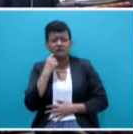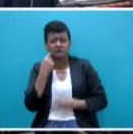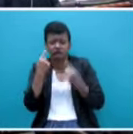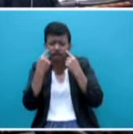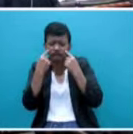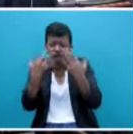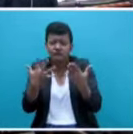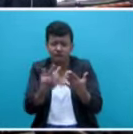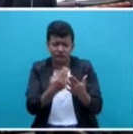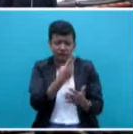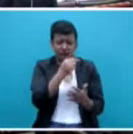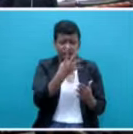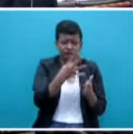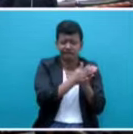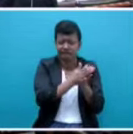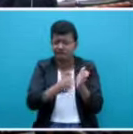of February,